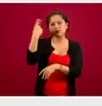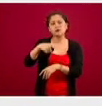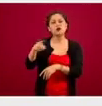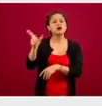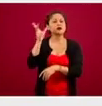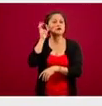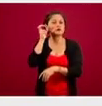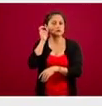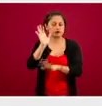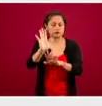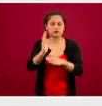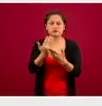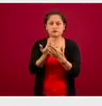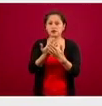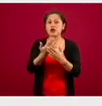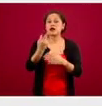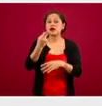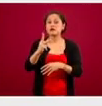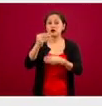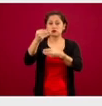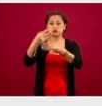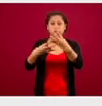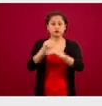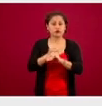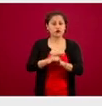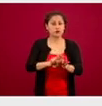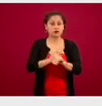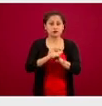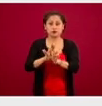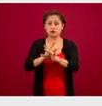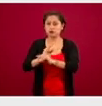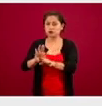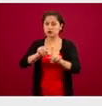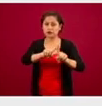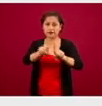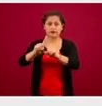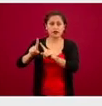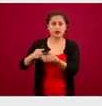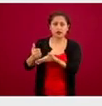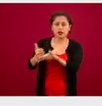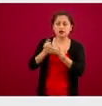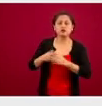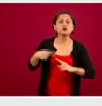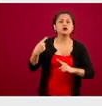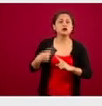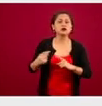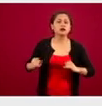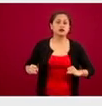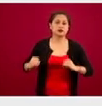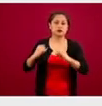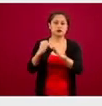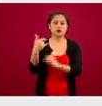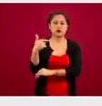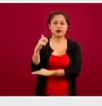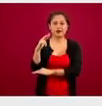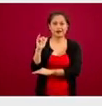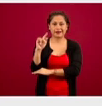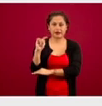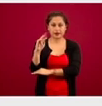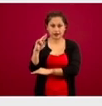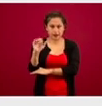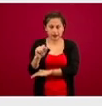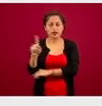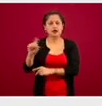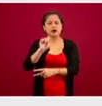listening to this information if you prefer to listen to it. But all of this information has been collected with the support of